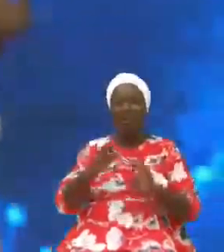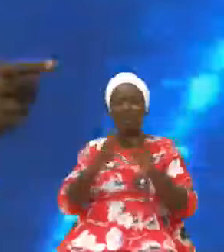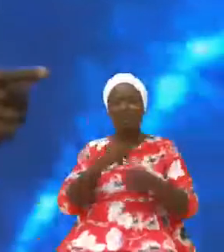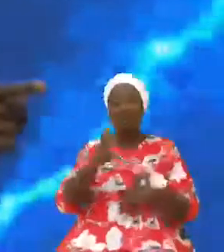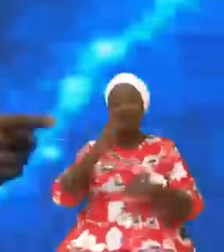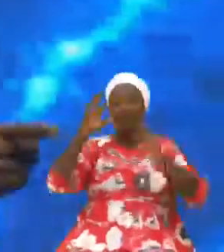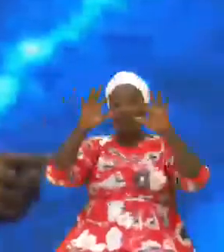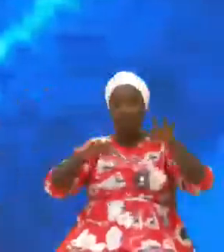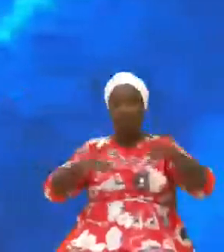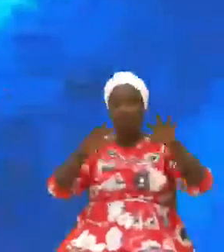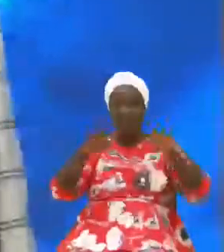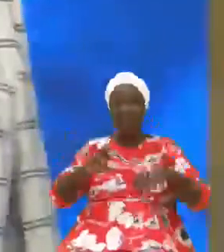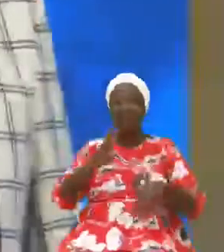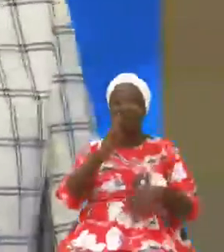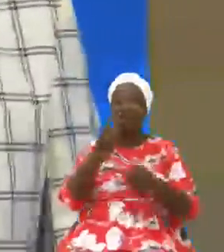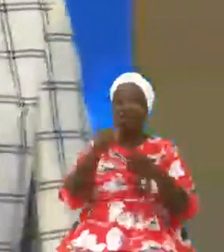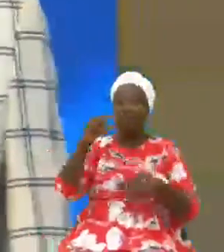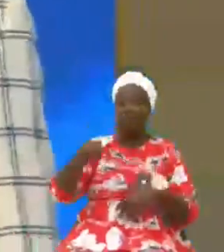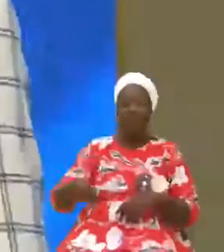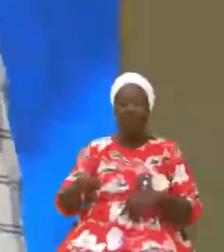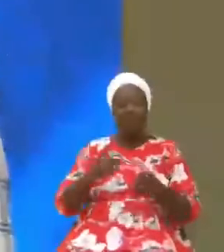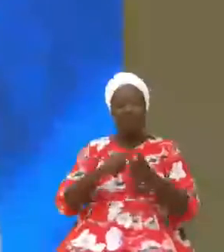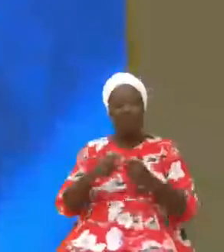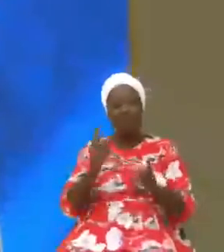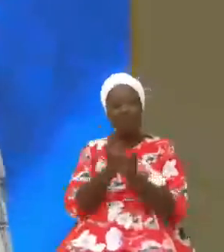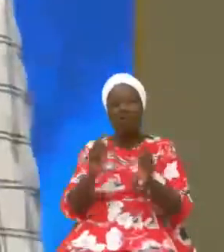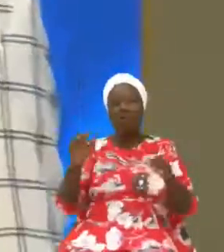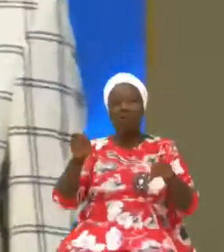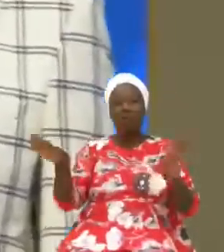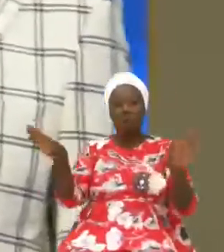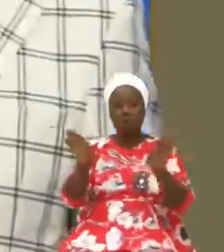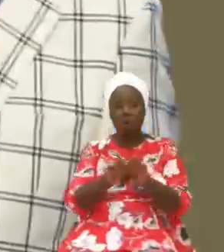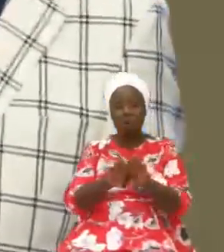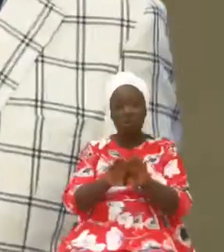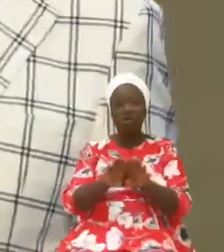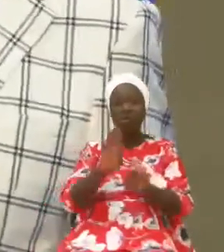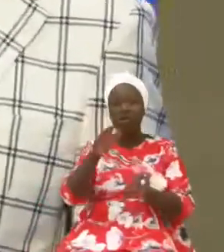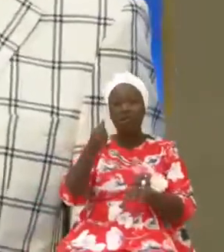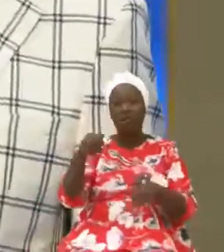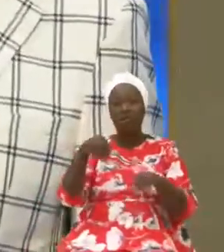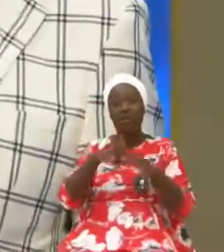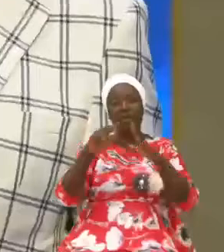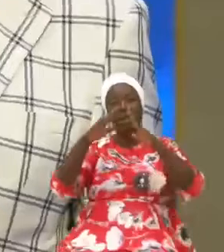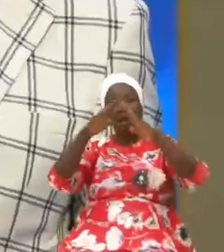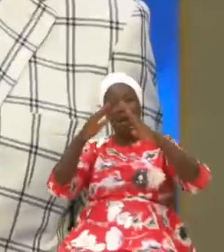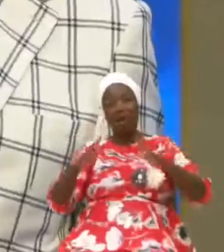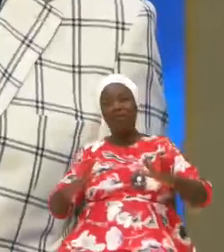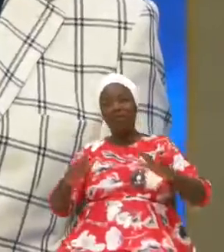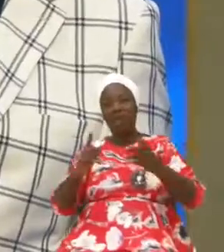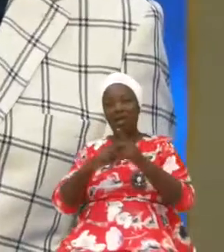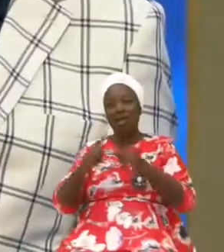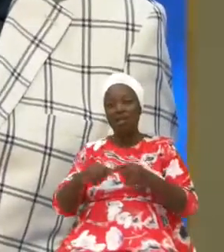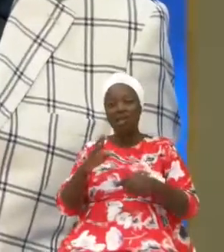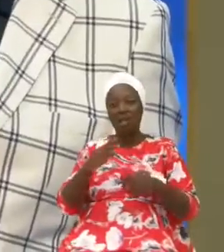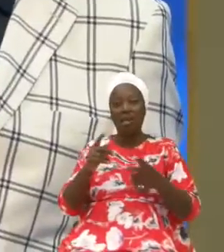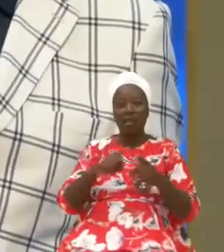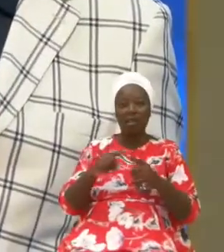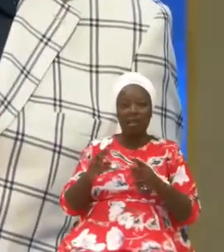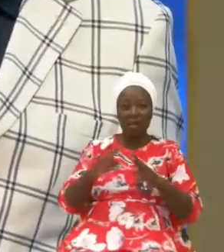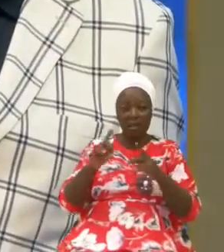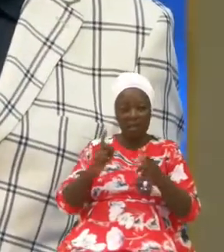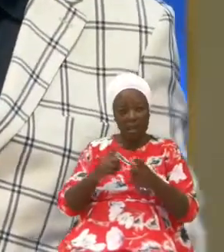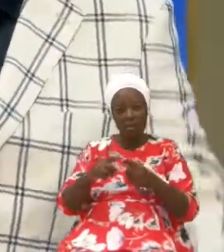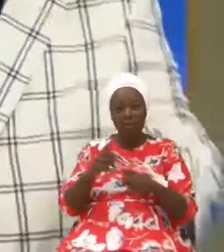is falling, if the showers are coming down, and then you lock yourself in